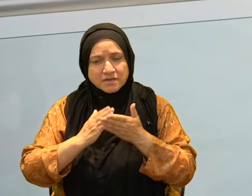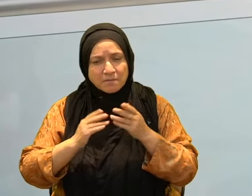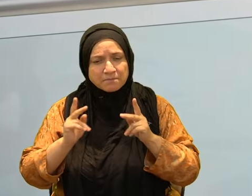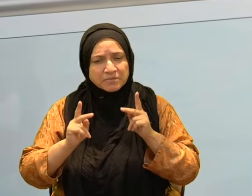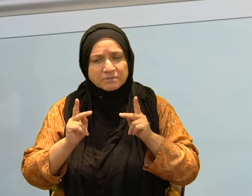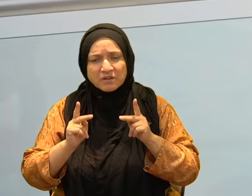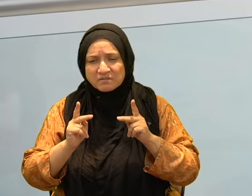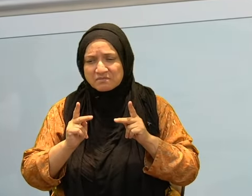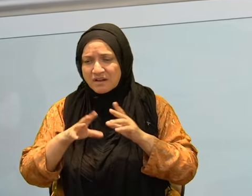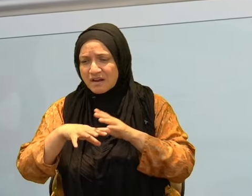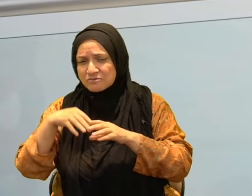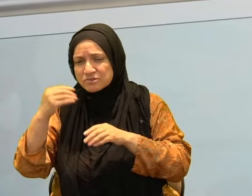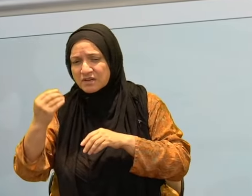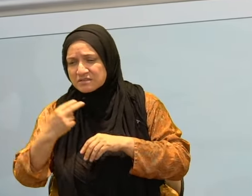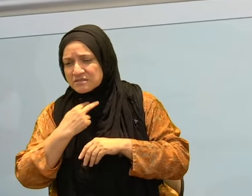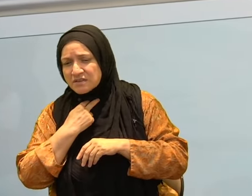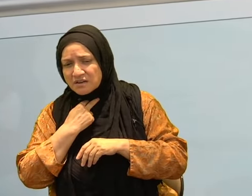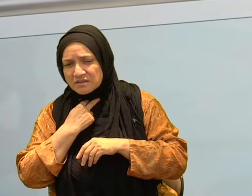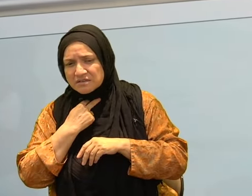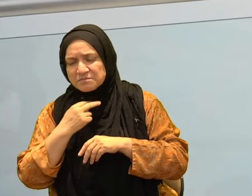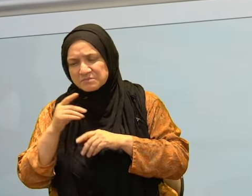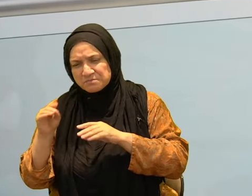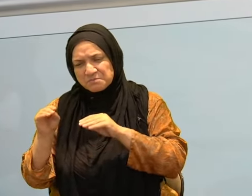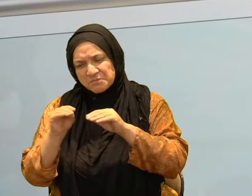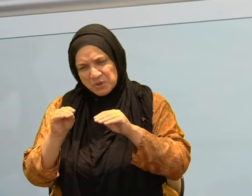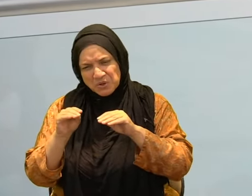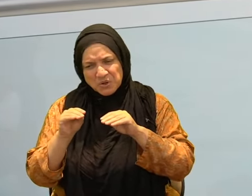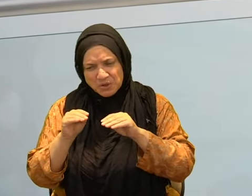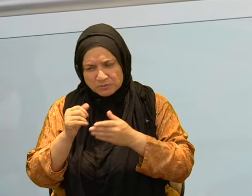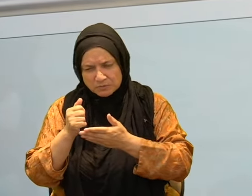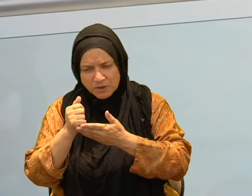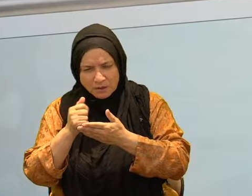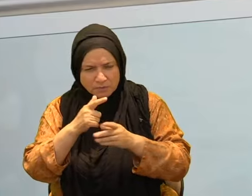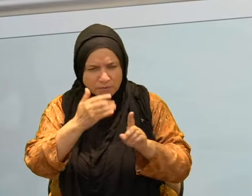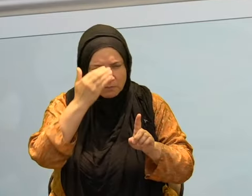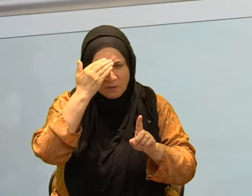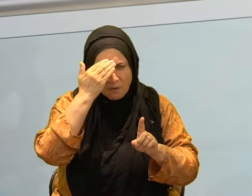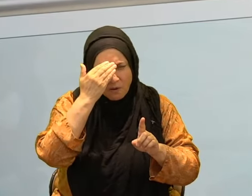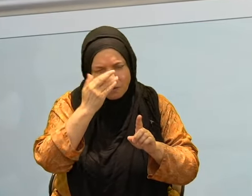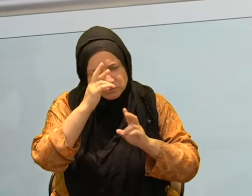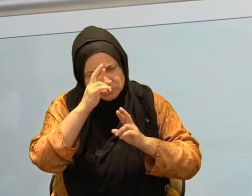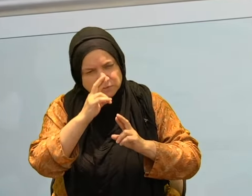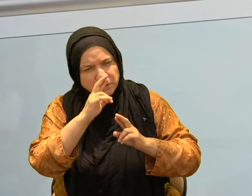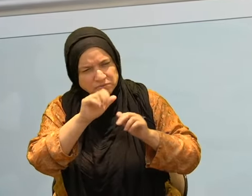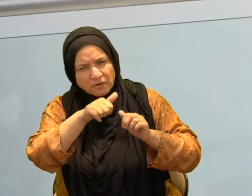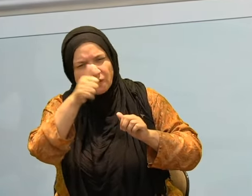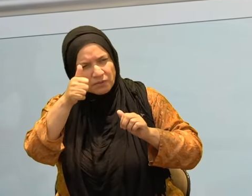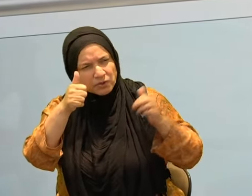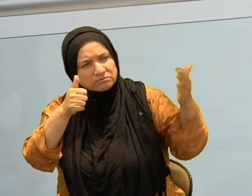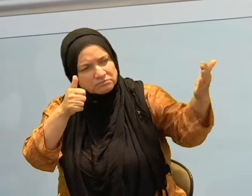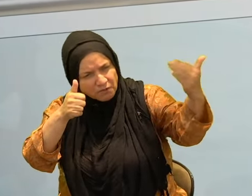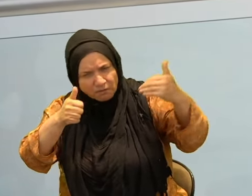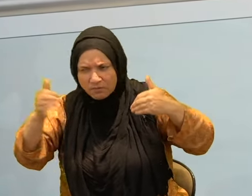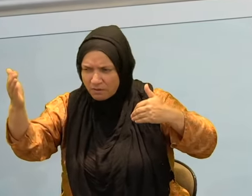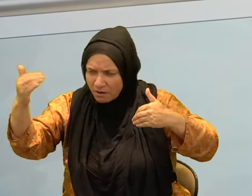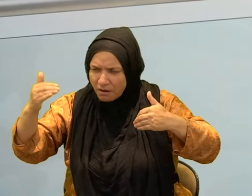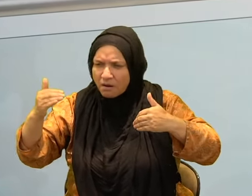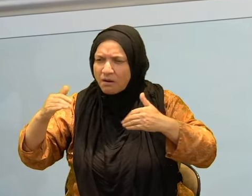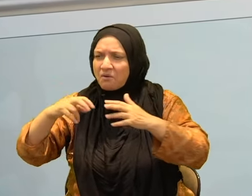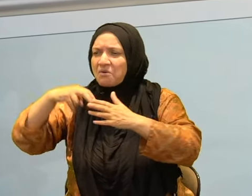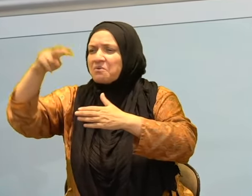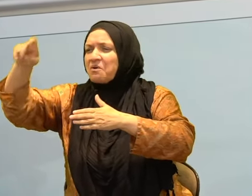Dear brothers and sisters, last week I spoke about a subject that I know strikes very close to home for many